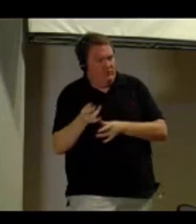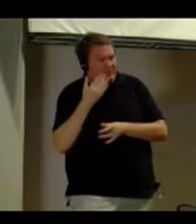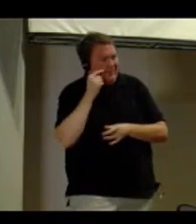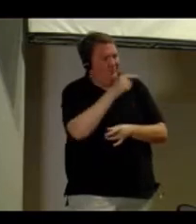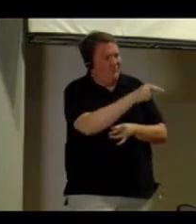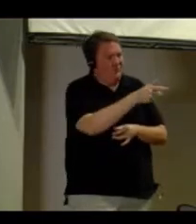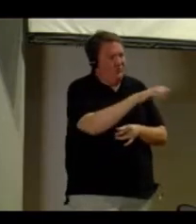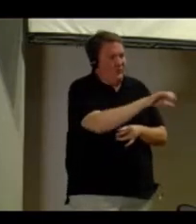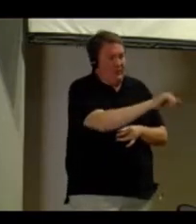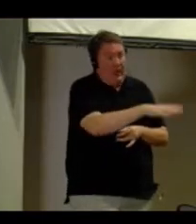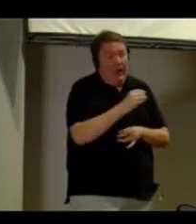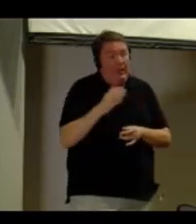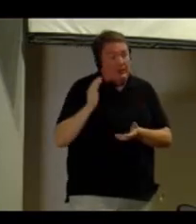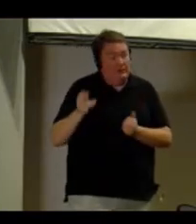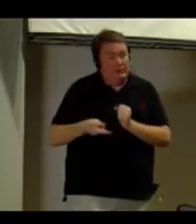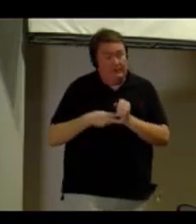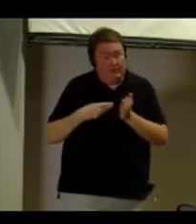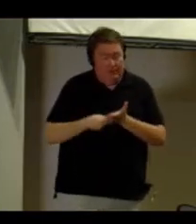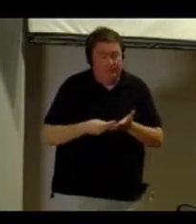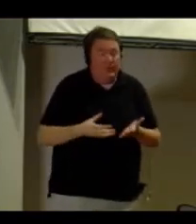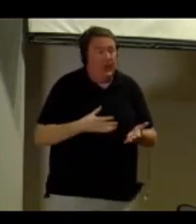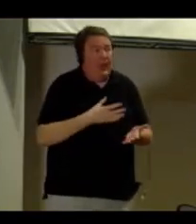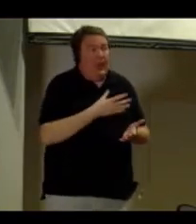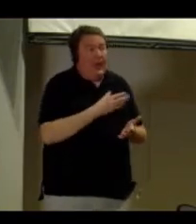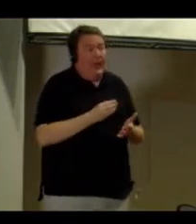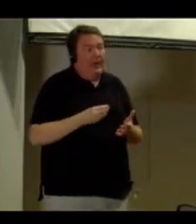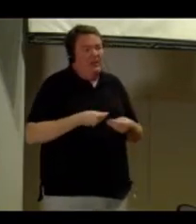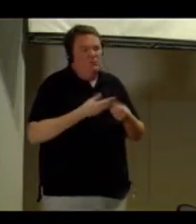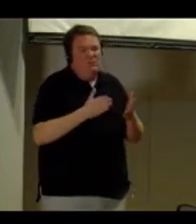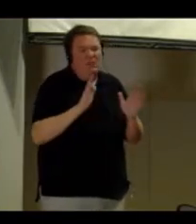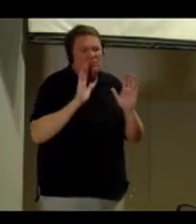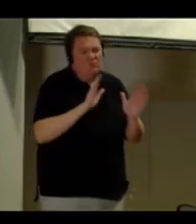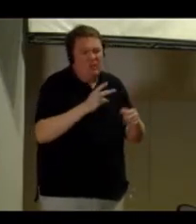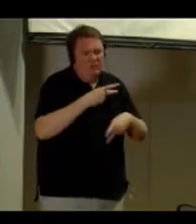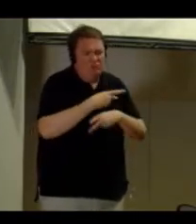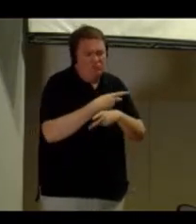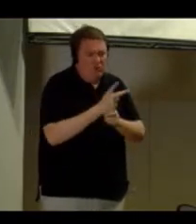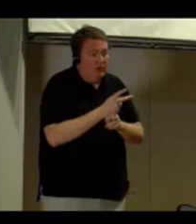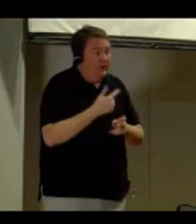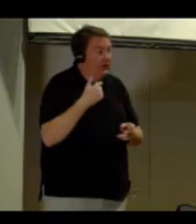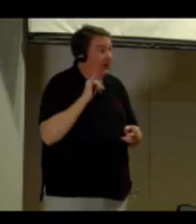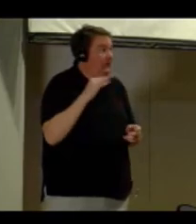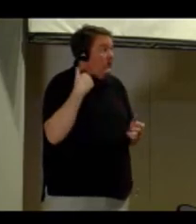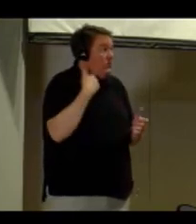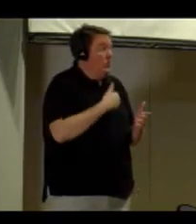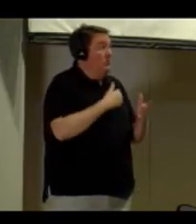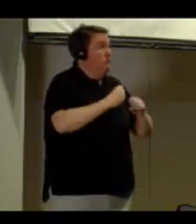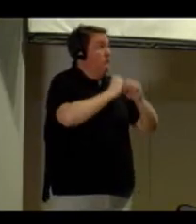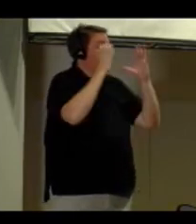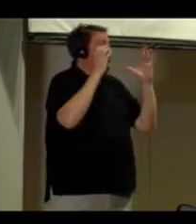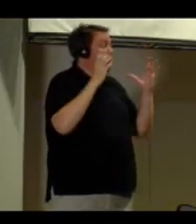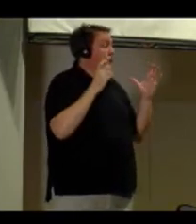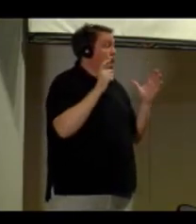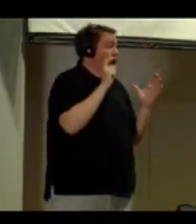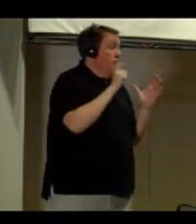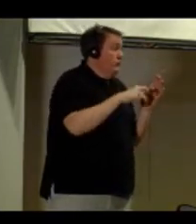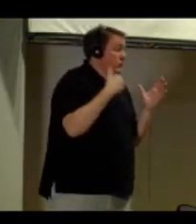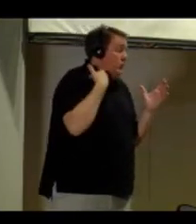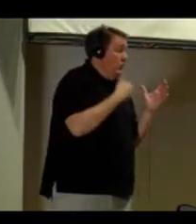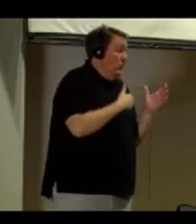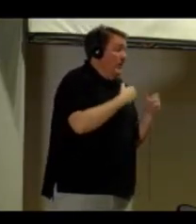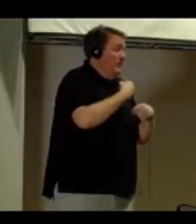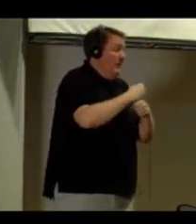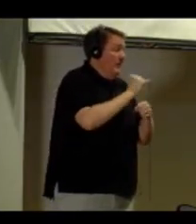cheaper in the end. Also, it provides a really good product. So if we have the choice of should we make some